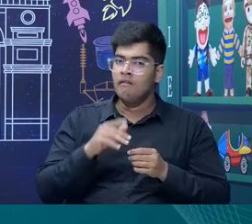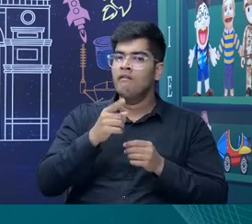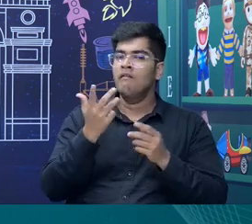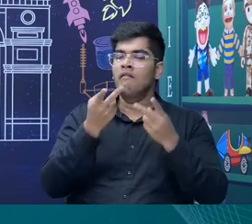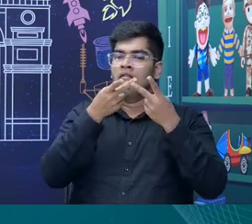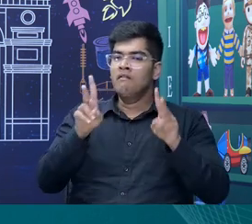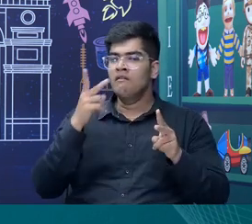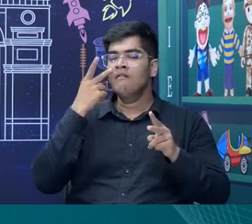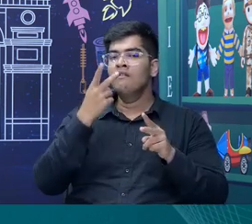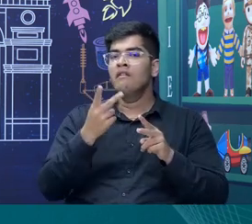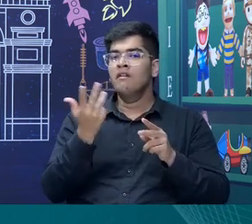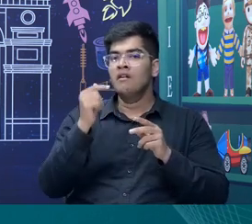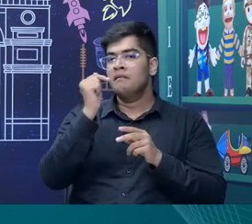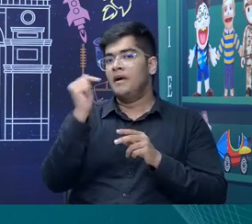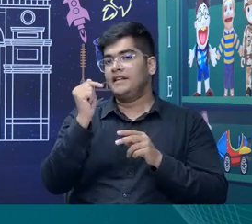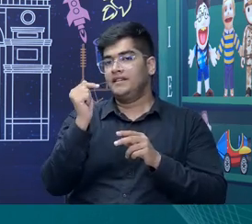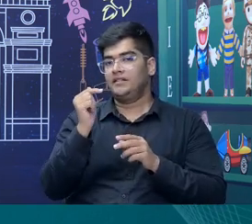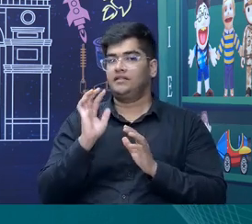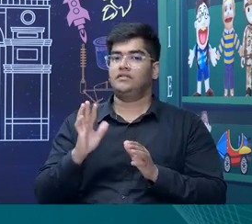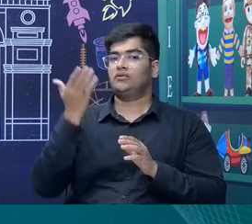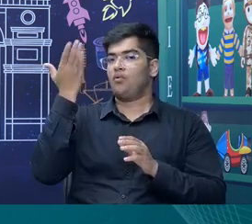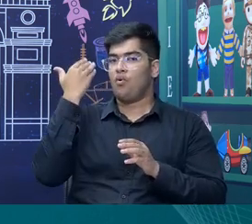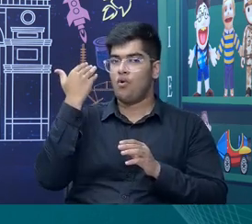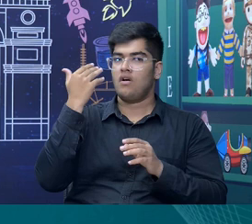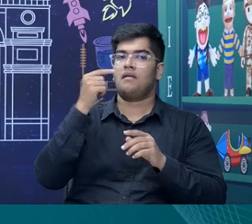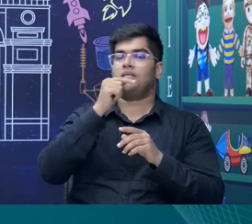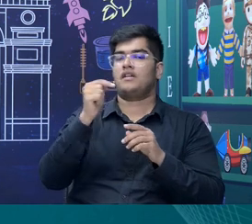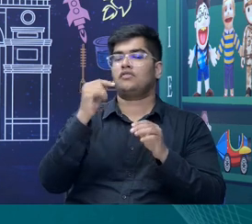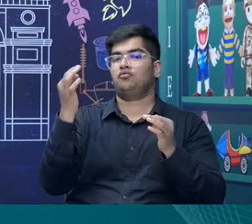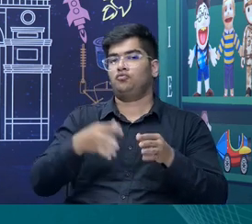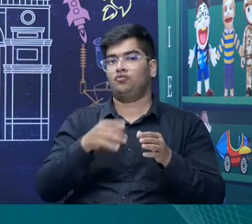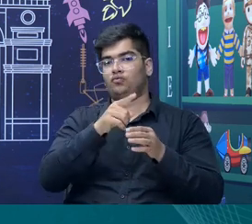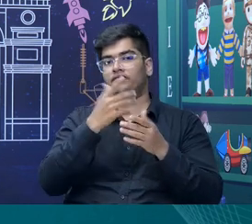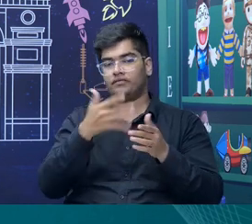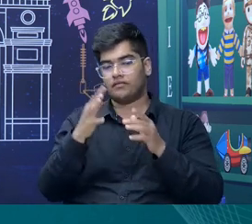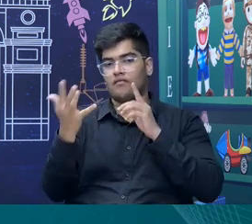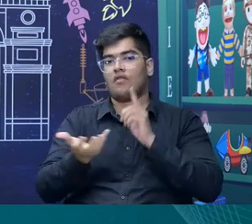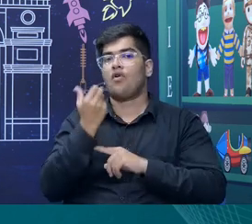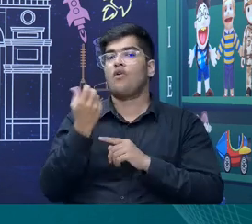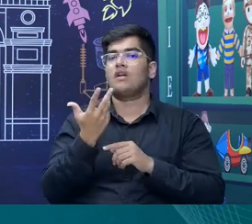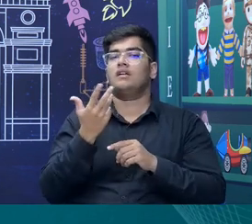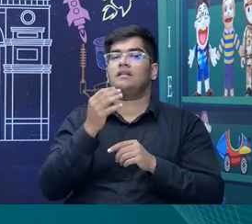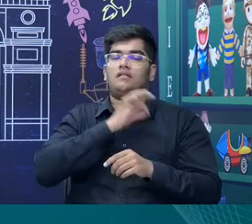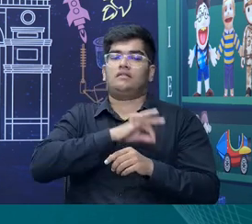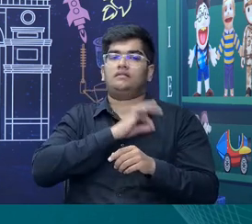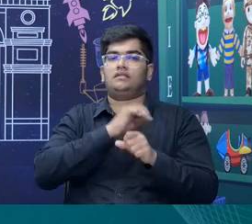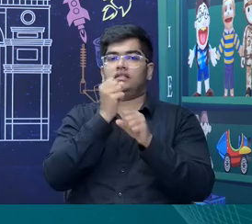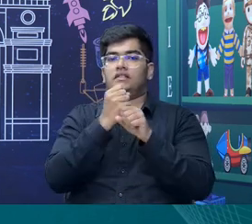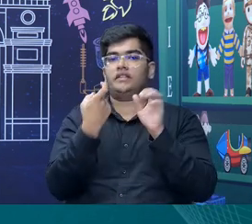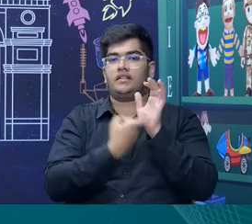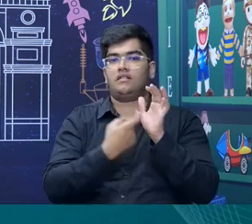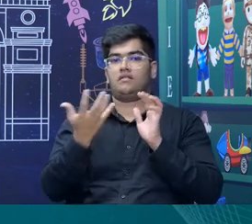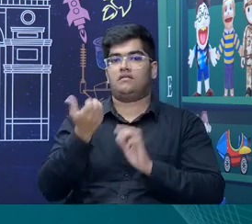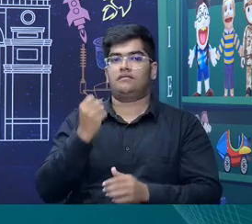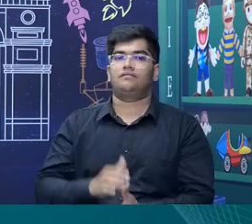between new profit sharing ratio and the old profit sharing ratio simple